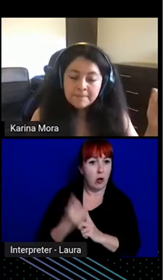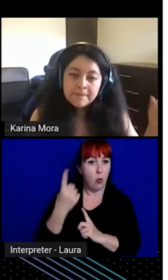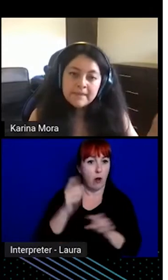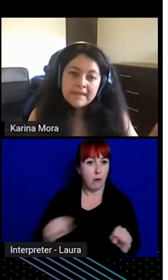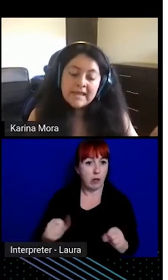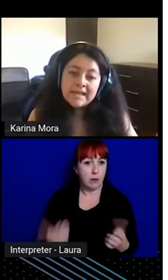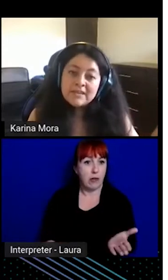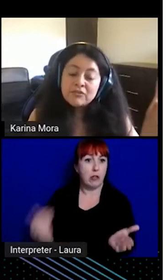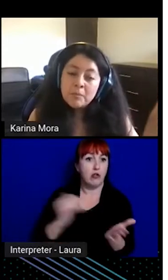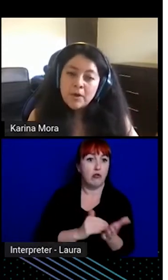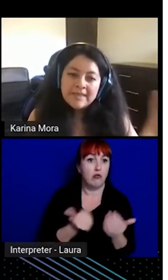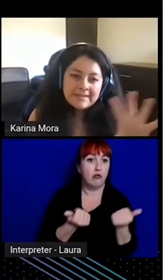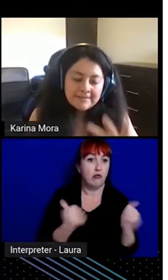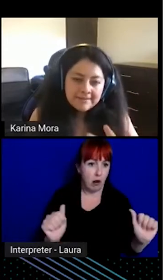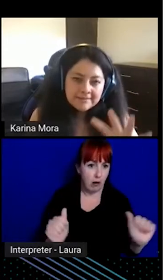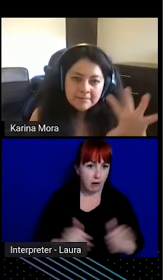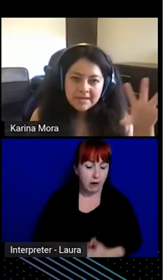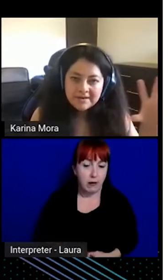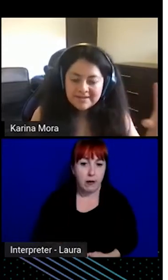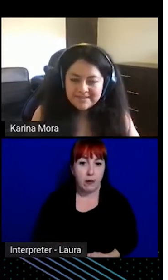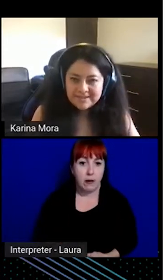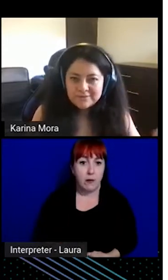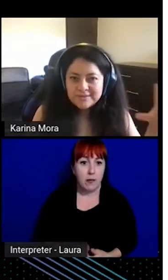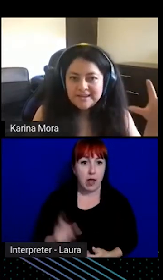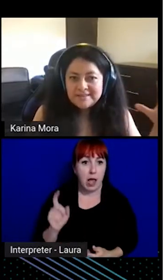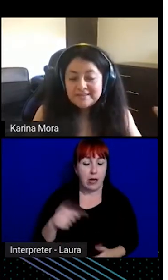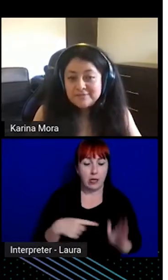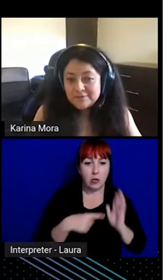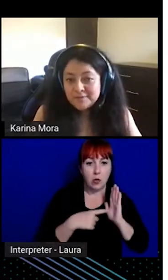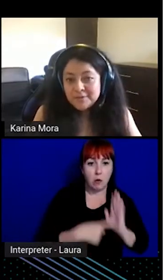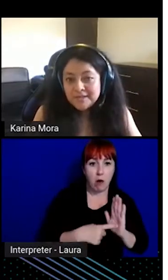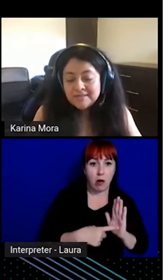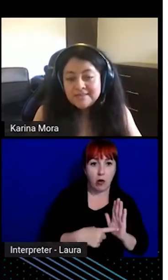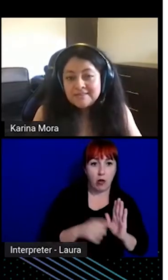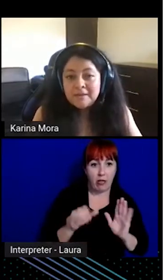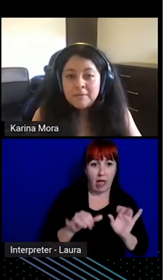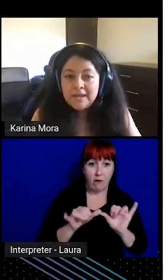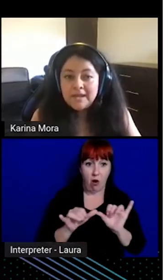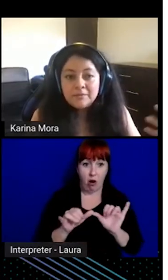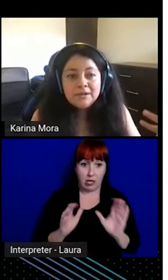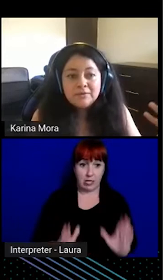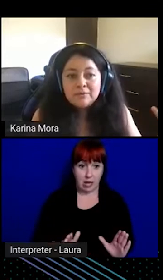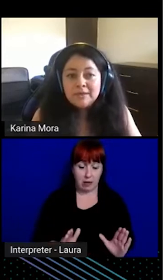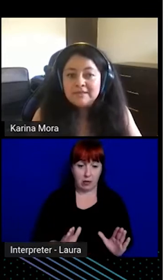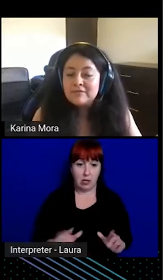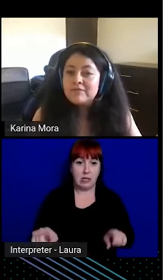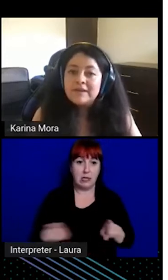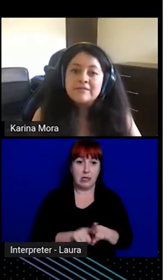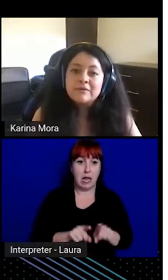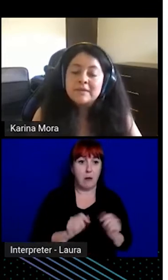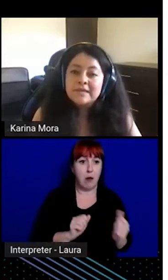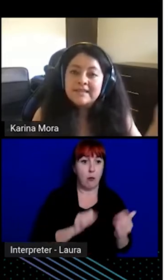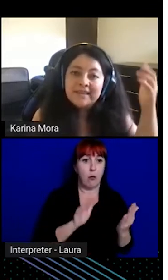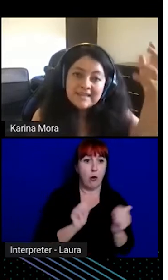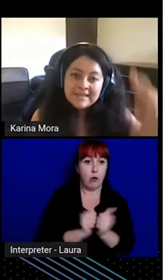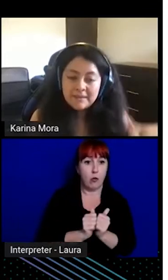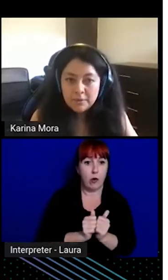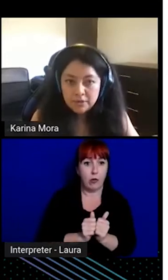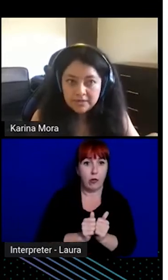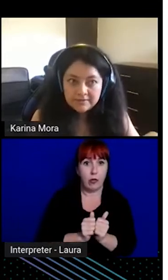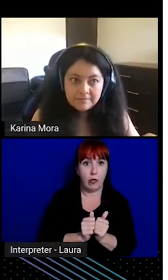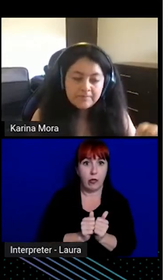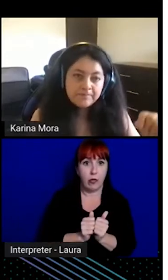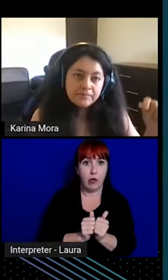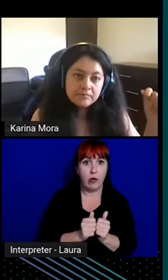retry. I need to model this in my architecture that is distributed the same way I will do with a two-phase commit in